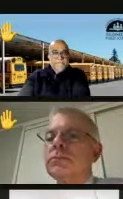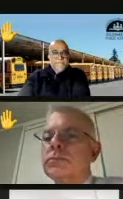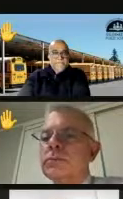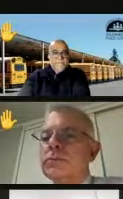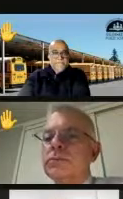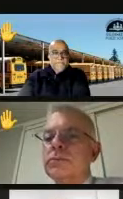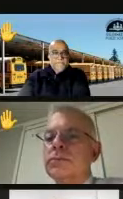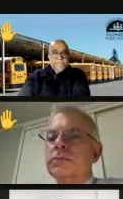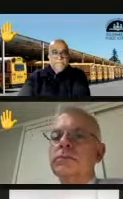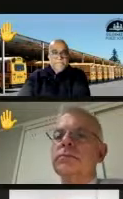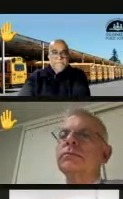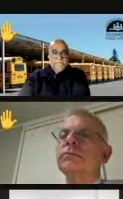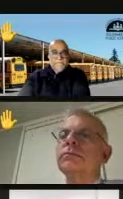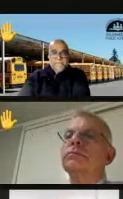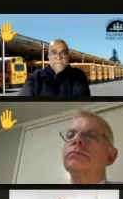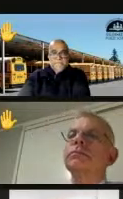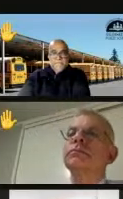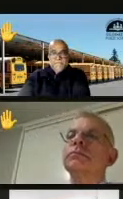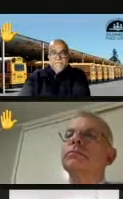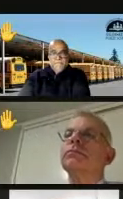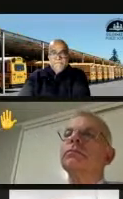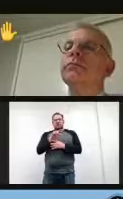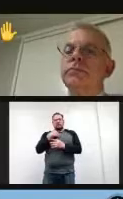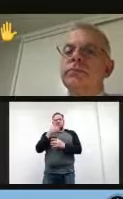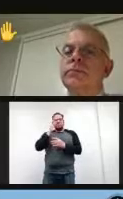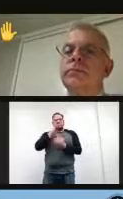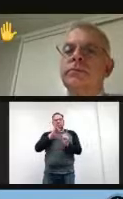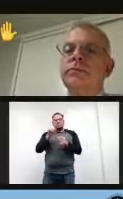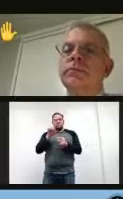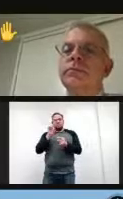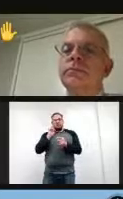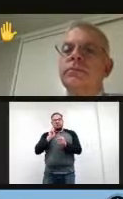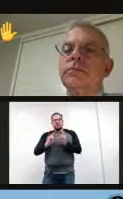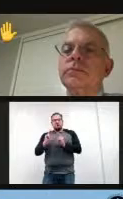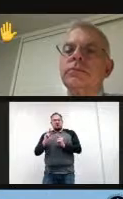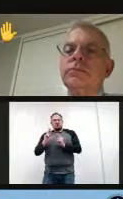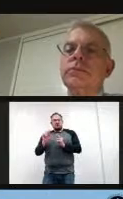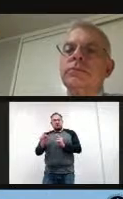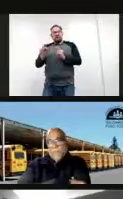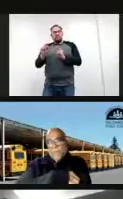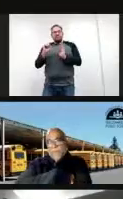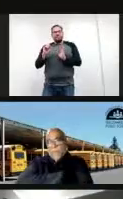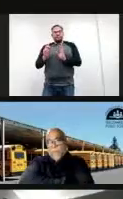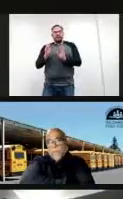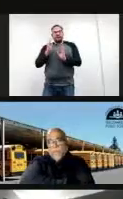So I have a couple, Paul, I'll come to you. I just want to give my perspective really quick, unless,